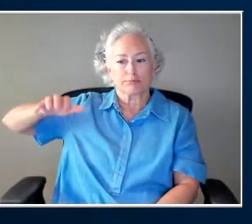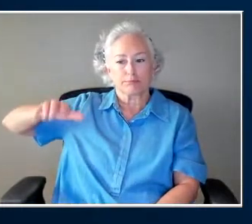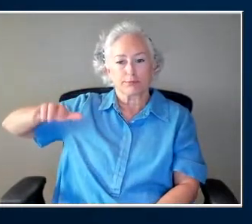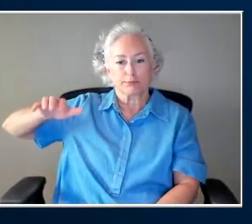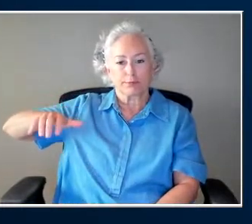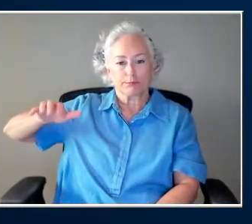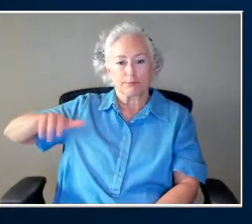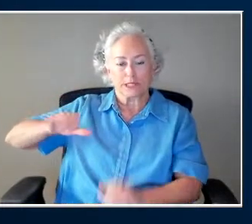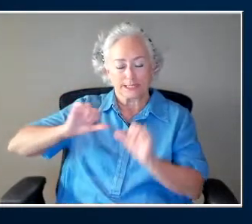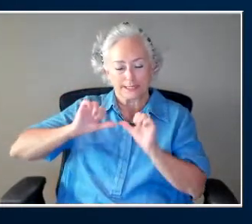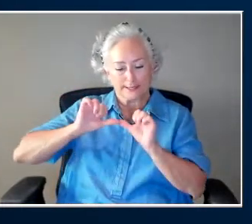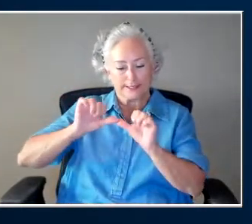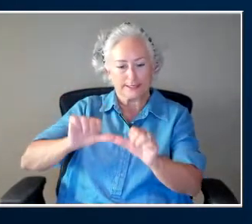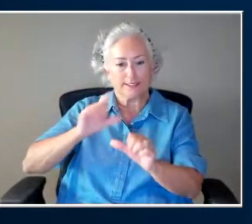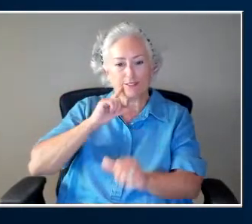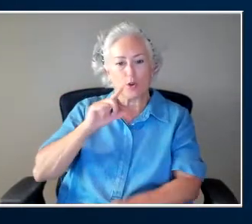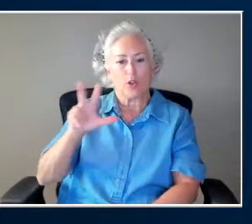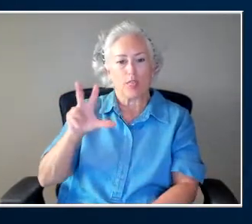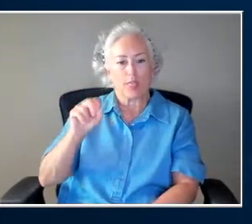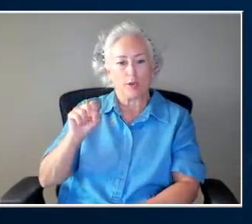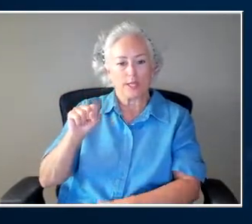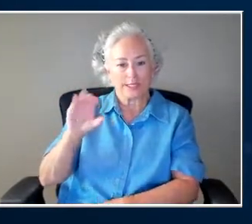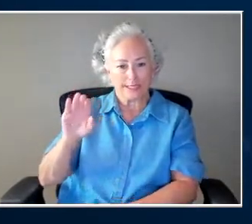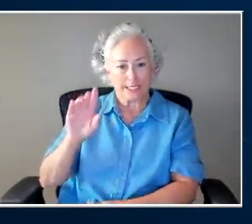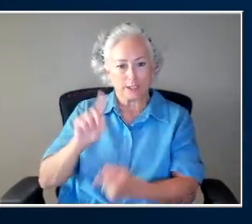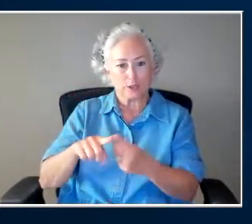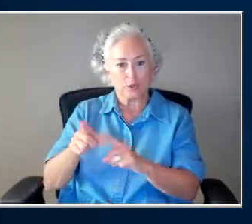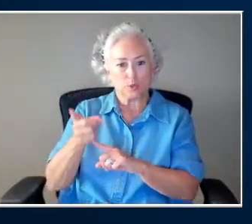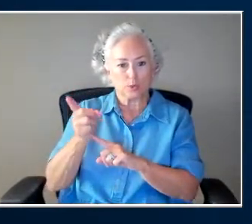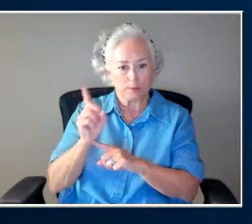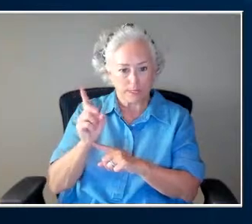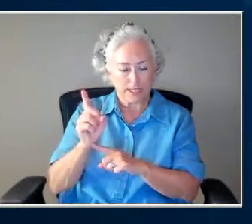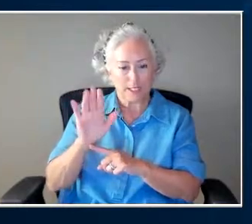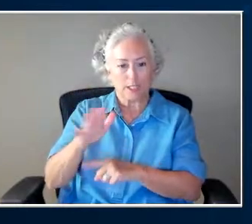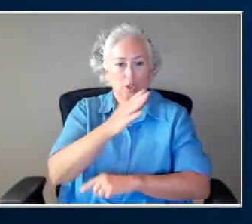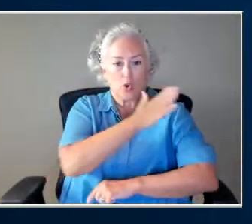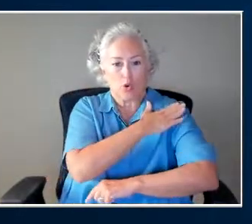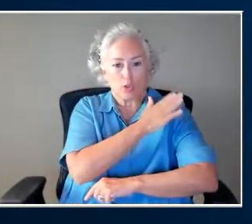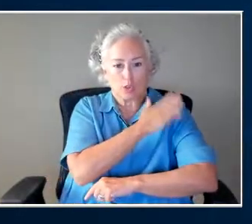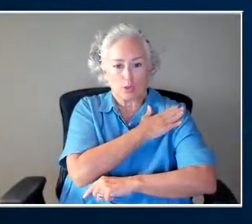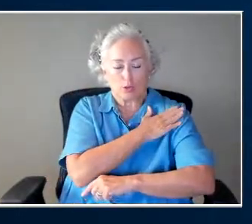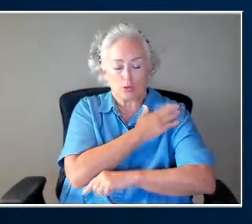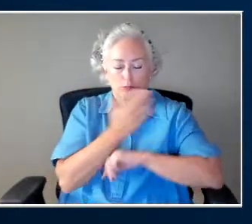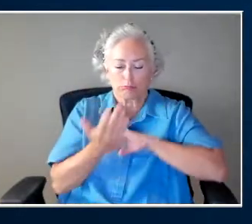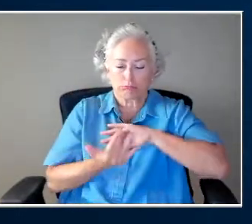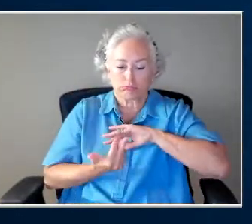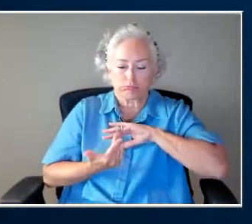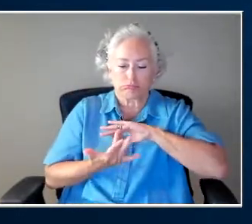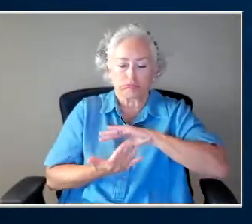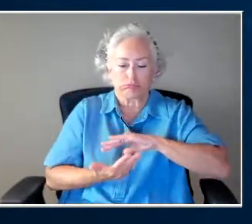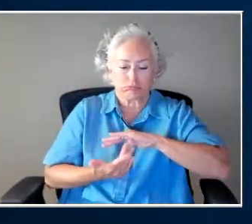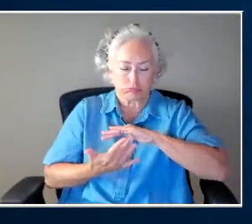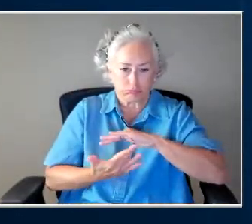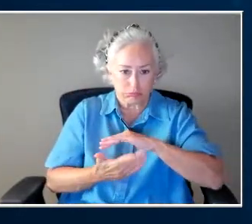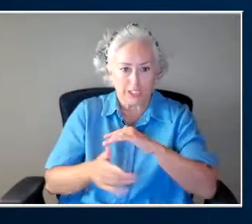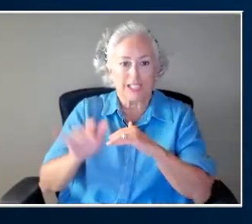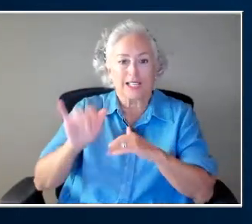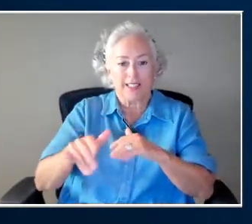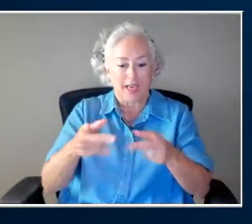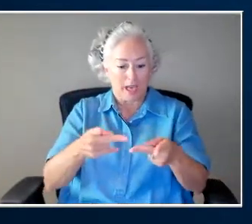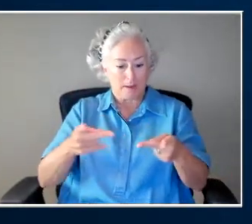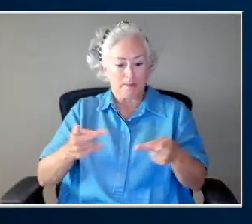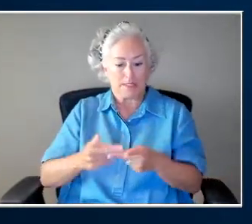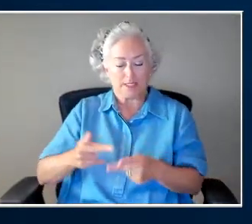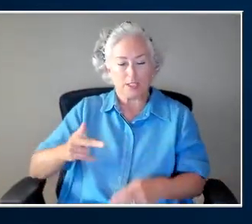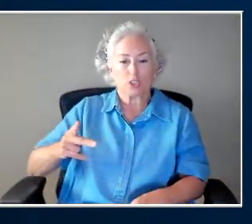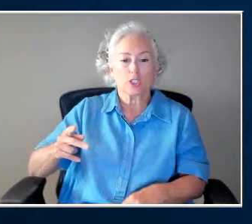for 30 seconds to a minute, your shoulder is going to be burning. And then in this position here,